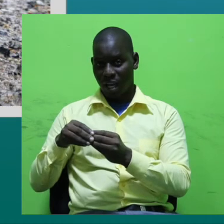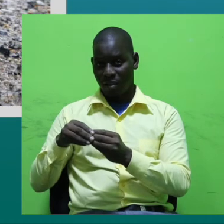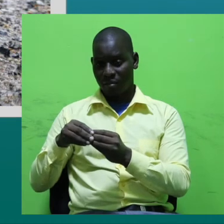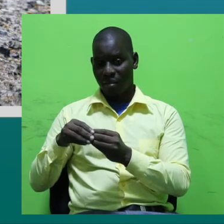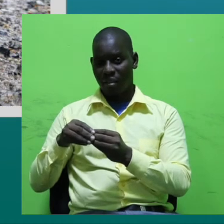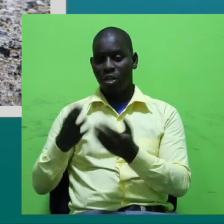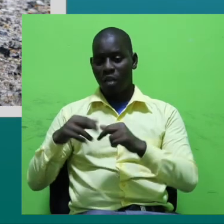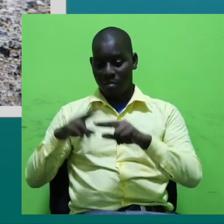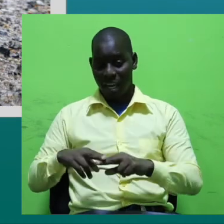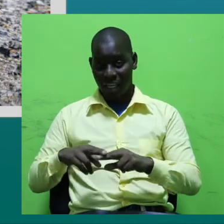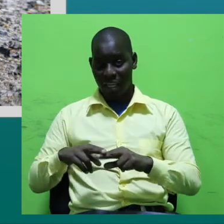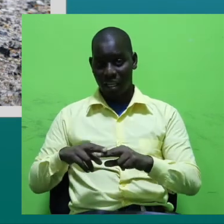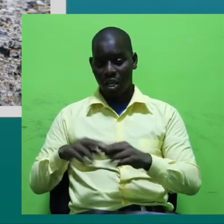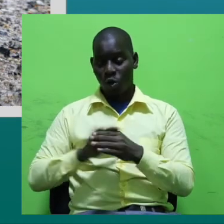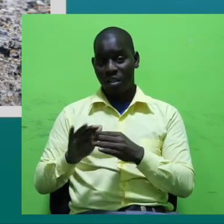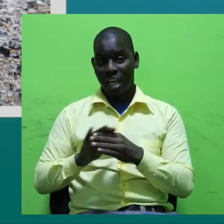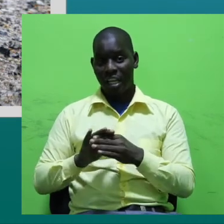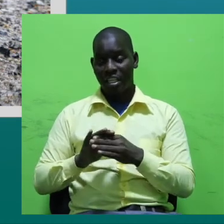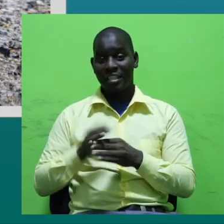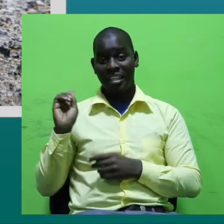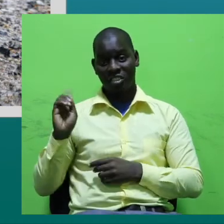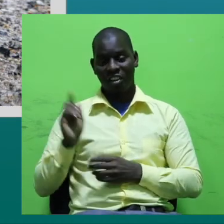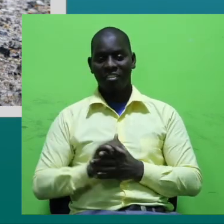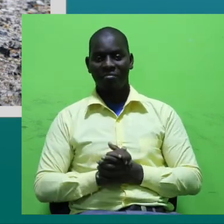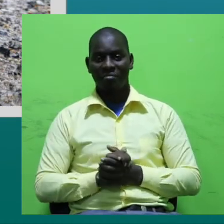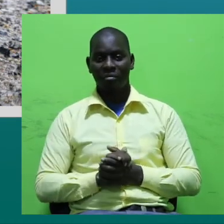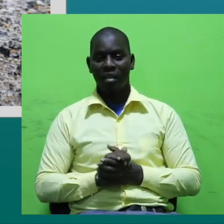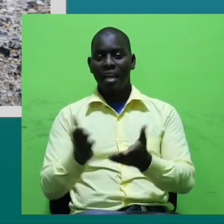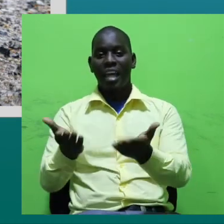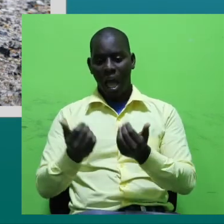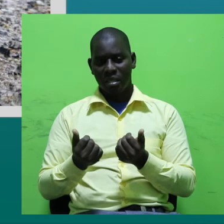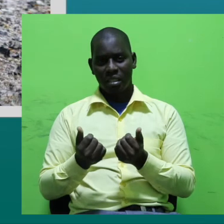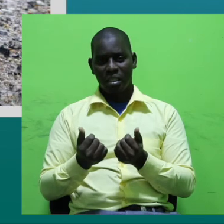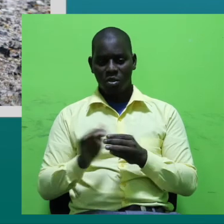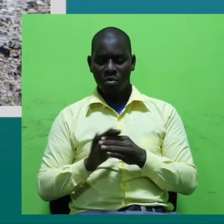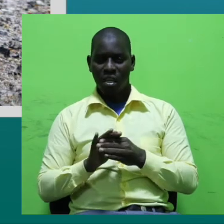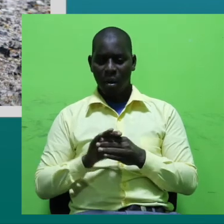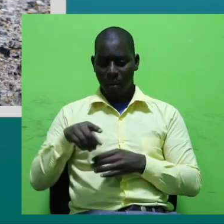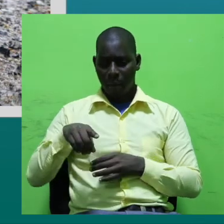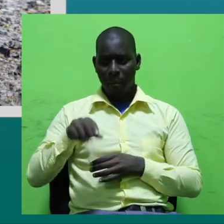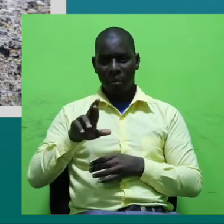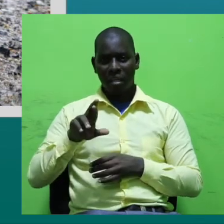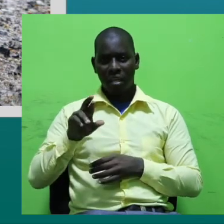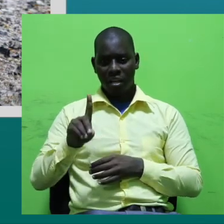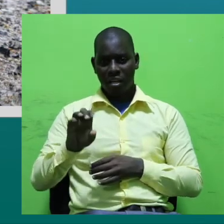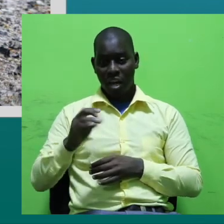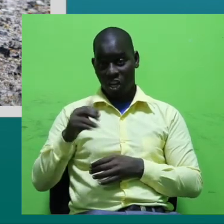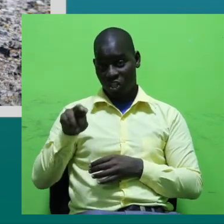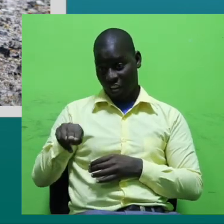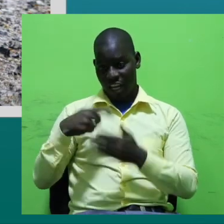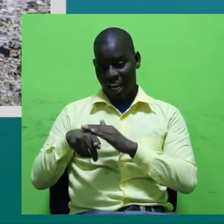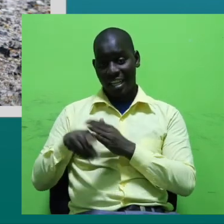an answer to his or her question. The purpose of hypothesis is to provide a direction to